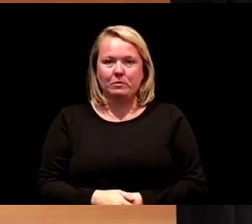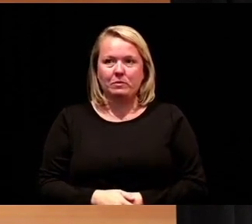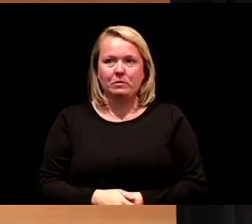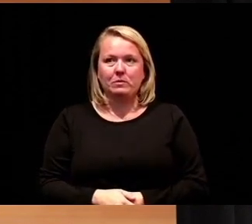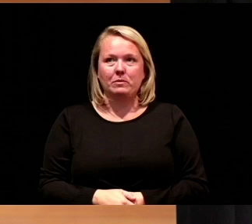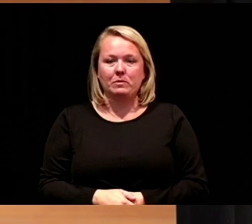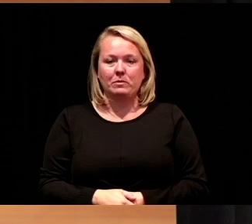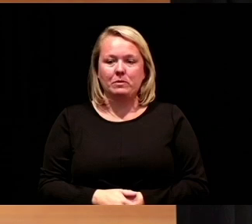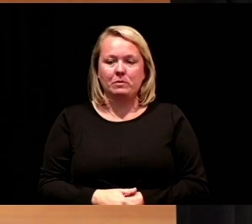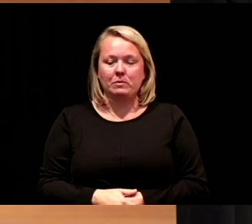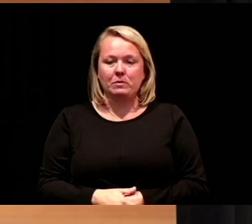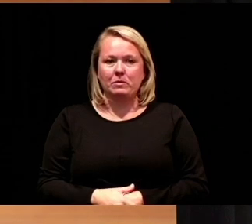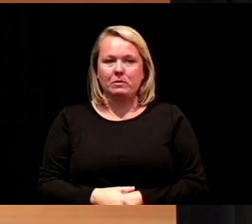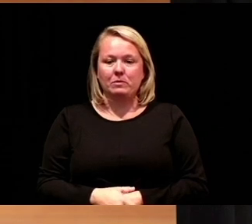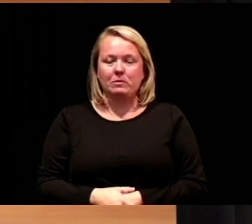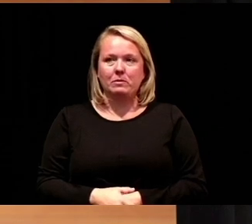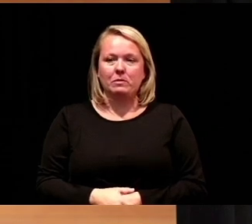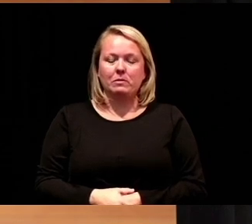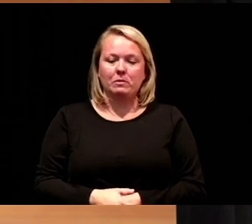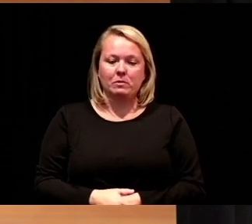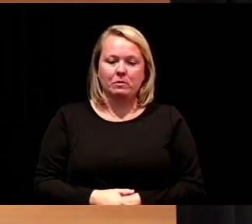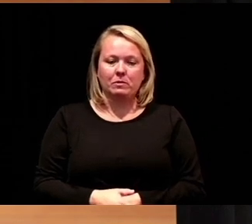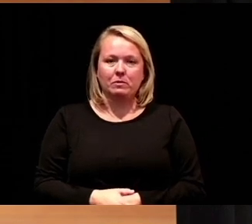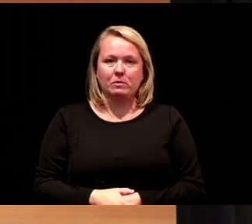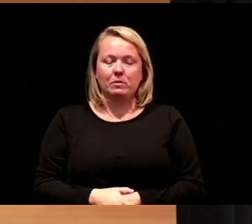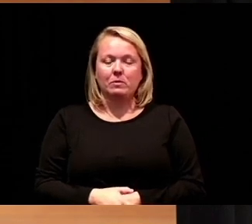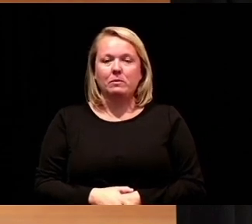little bit. It's kind of uncomfortable.